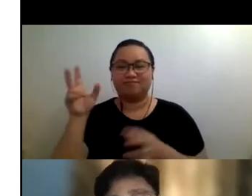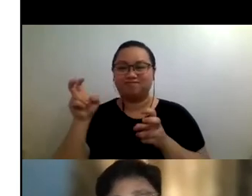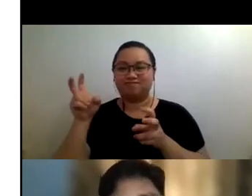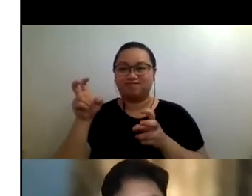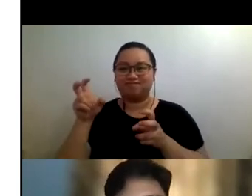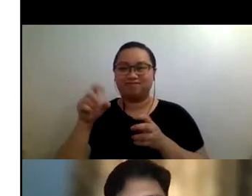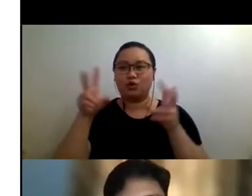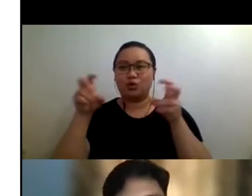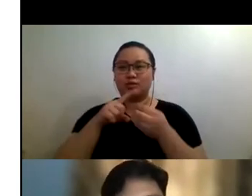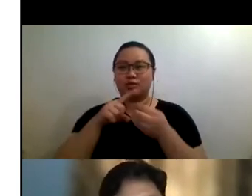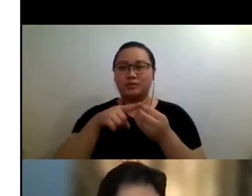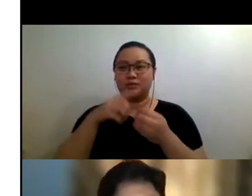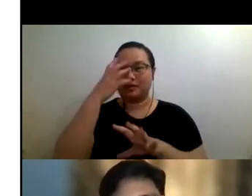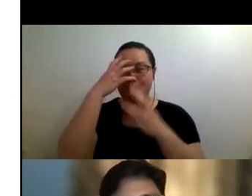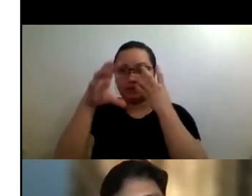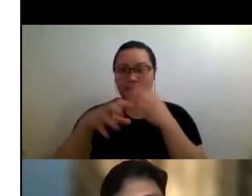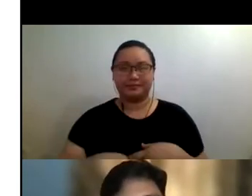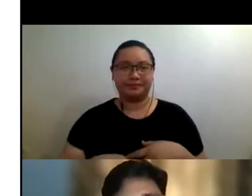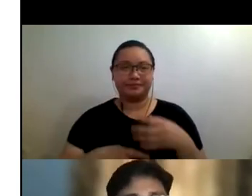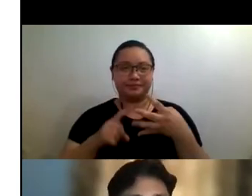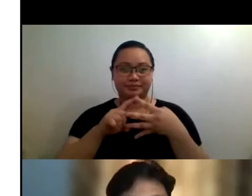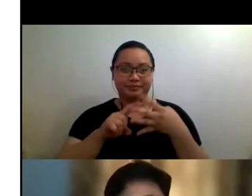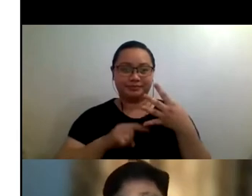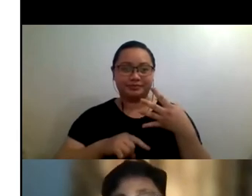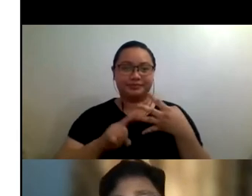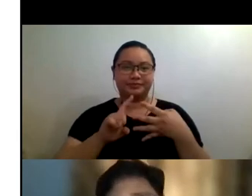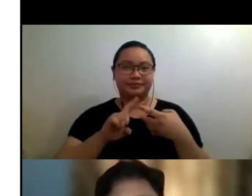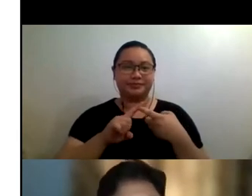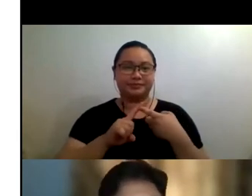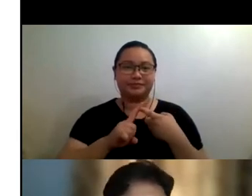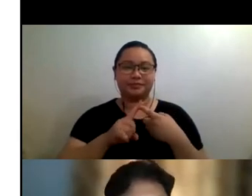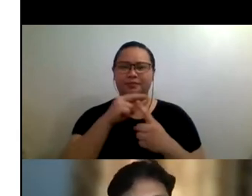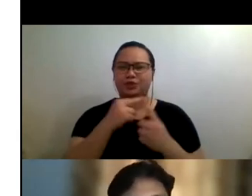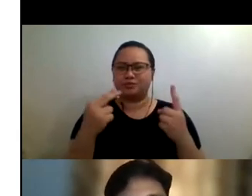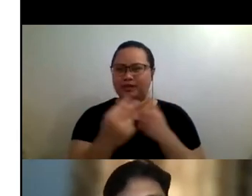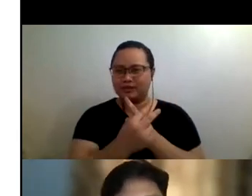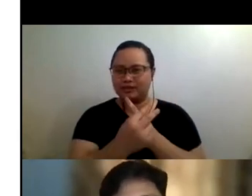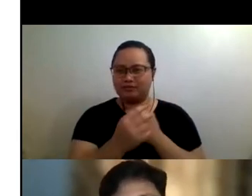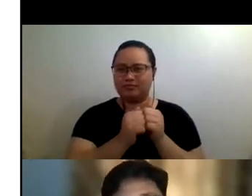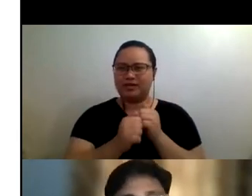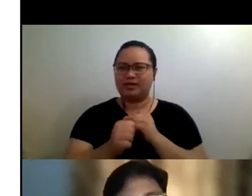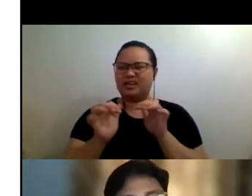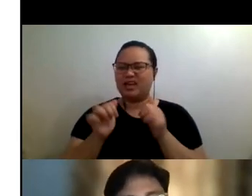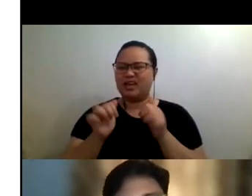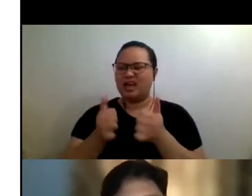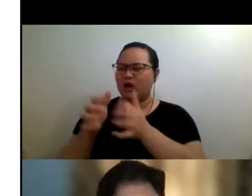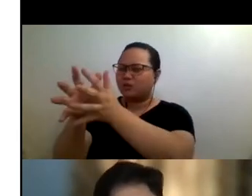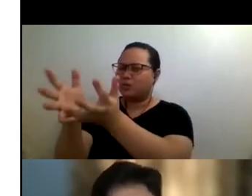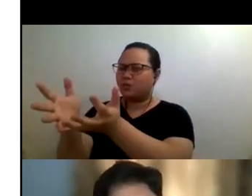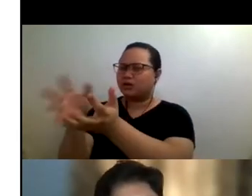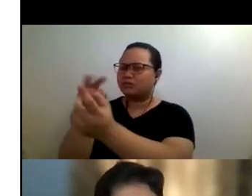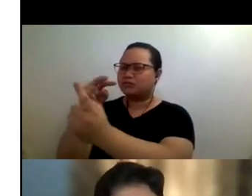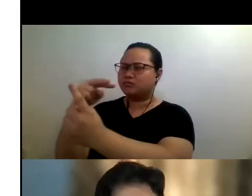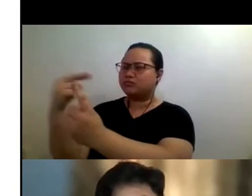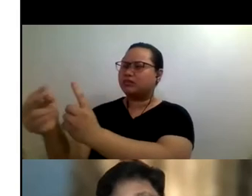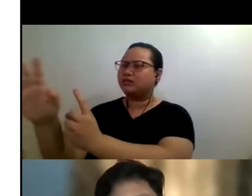empathy, okay? Which are, first is perspective taking, which means seeing the world through their eyes.